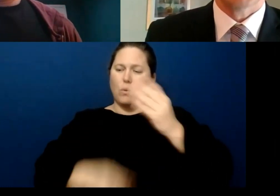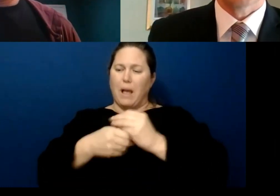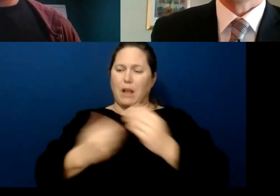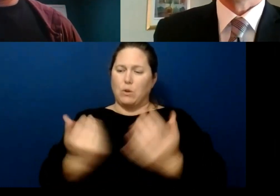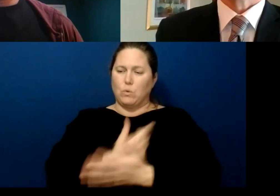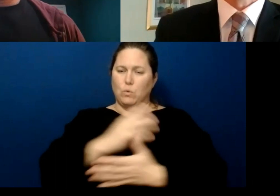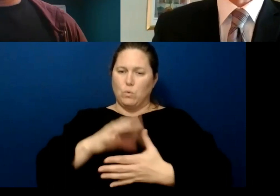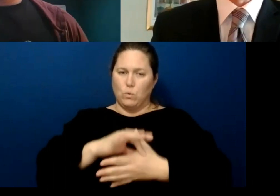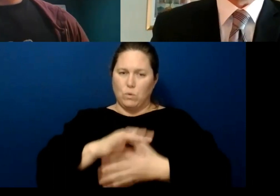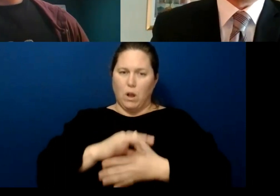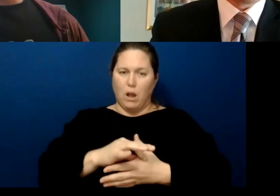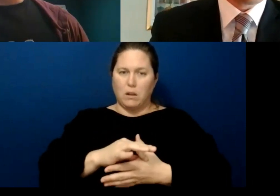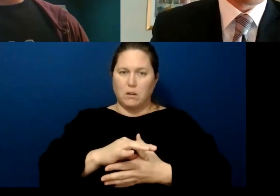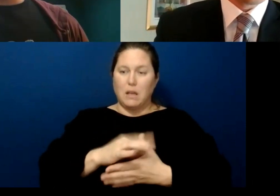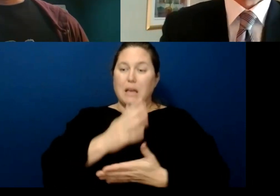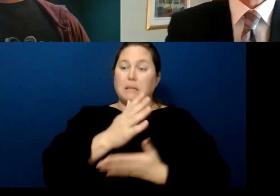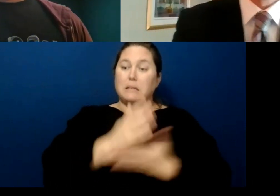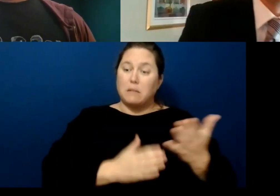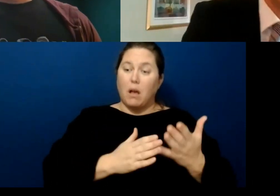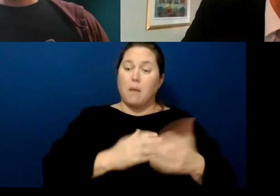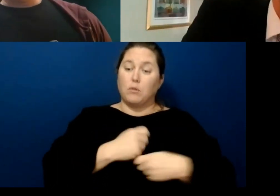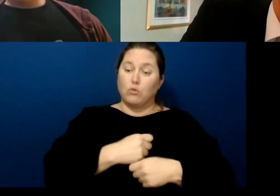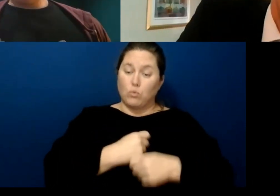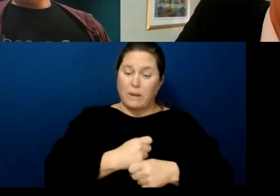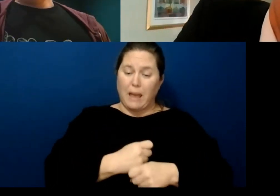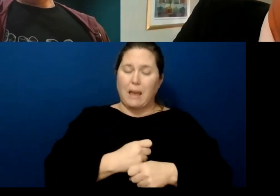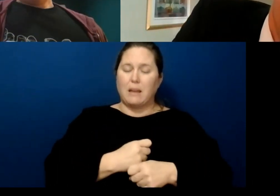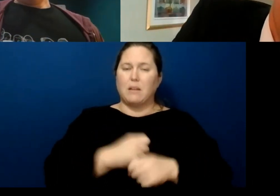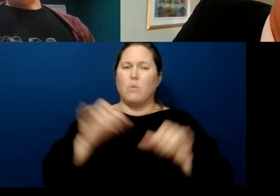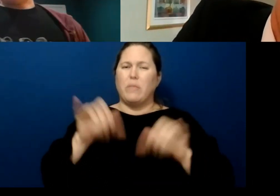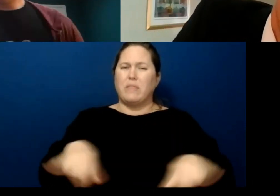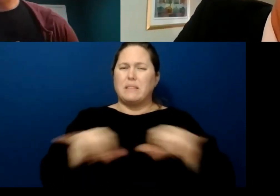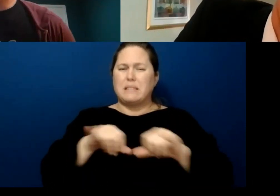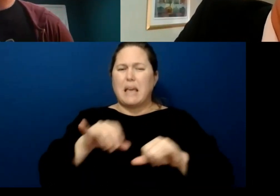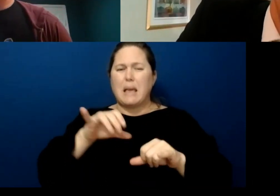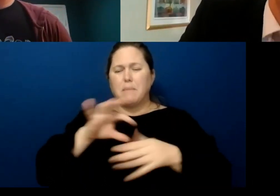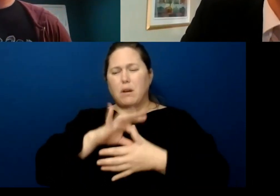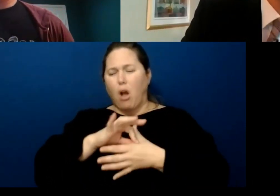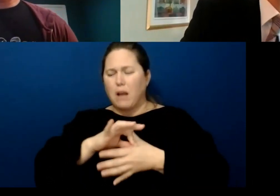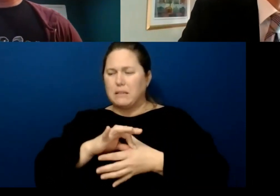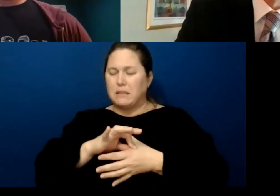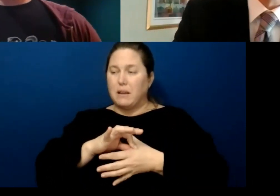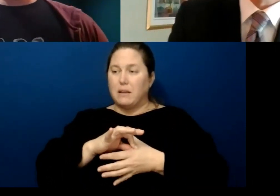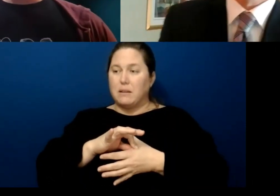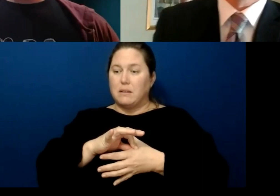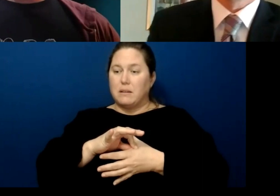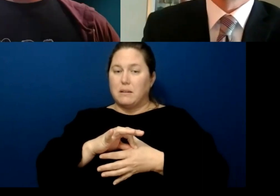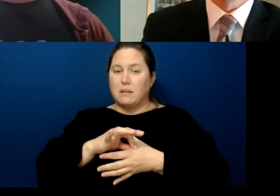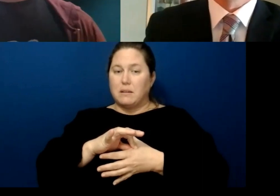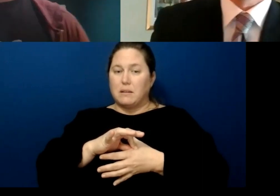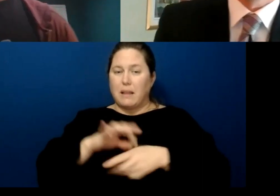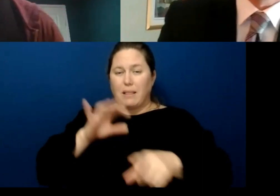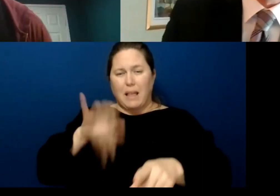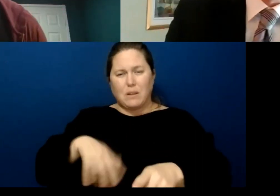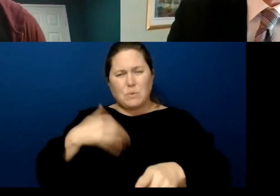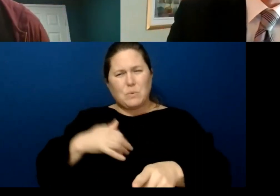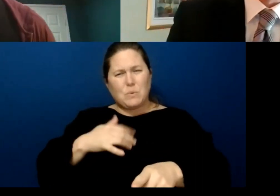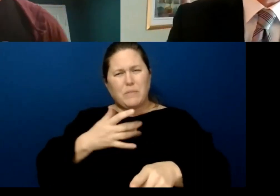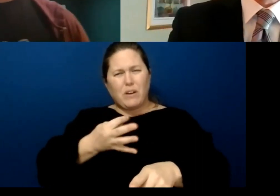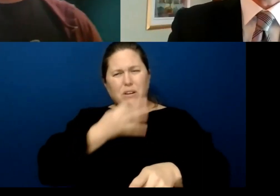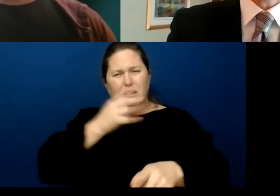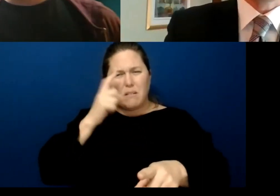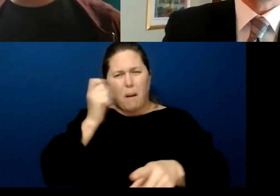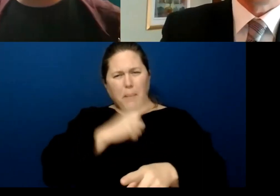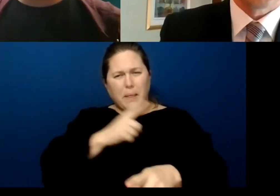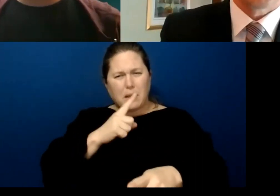the game that's not enjoyable. You know what he is getting at with that? Yeah, I mean, that's actually a pretty complicated question. That's a fantastic